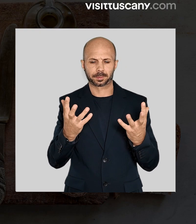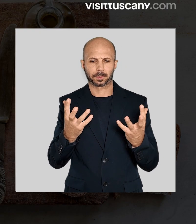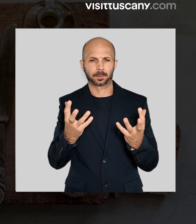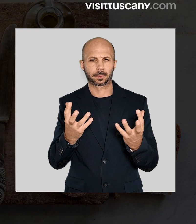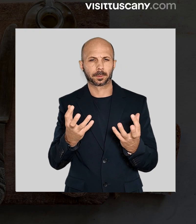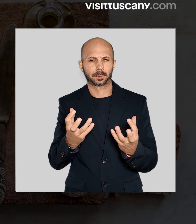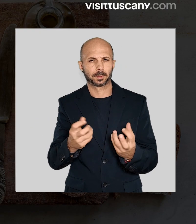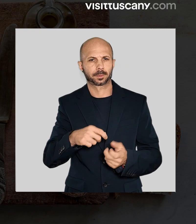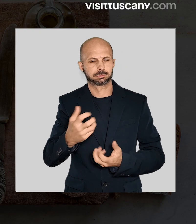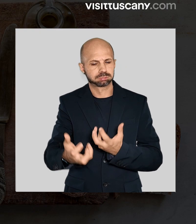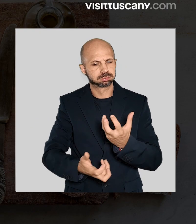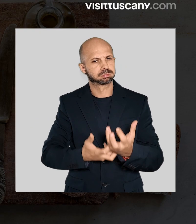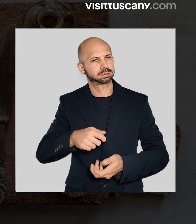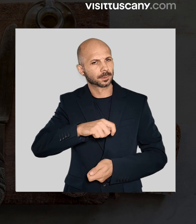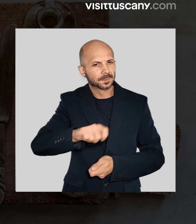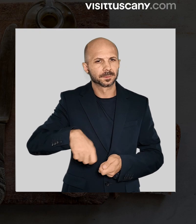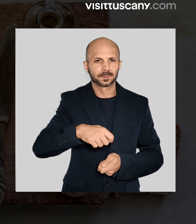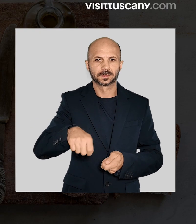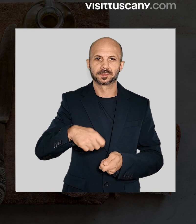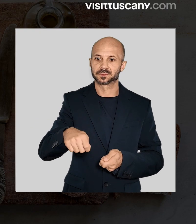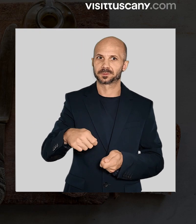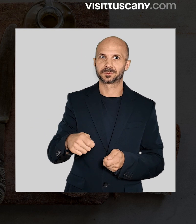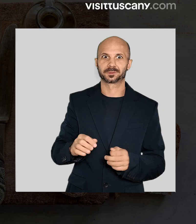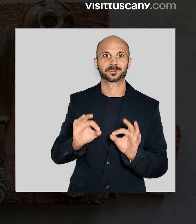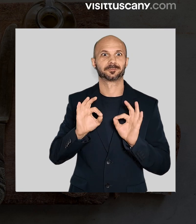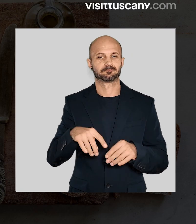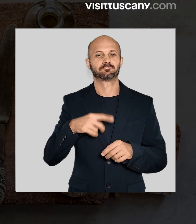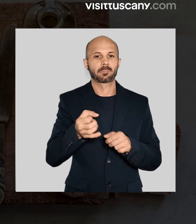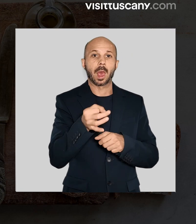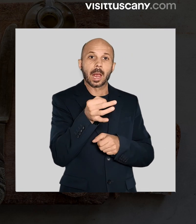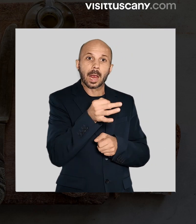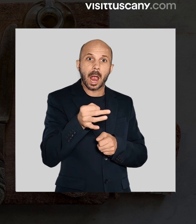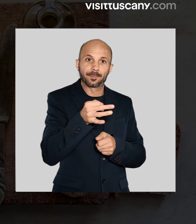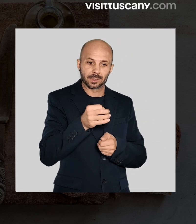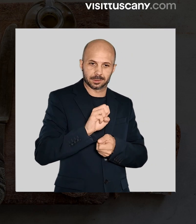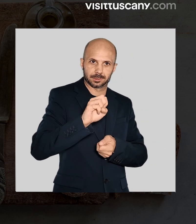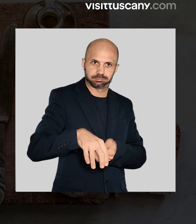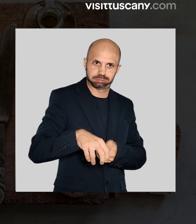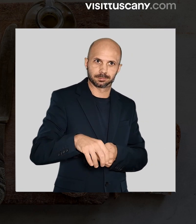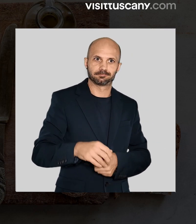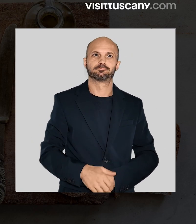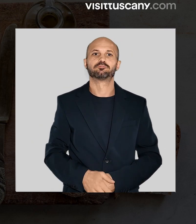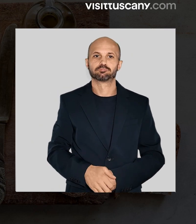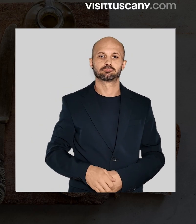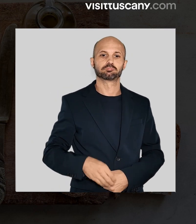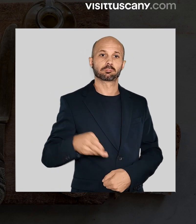Cook on medium-low heat for about 15 minutes, stirring from time to time.